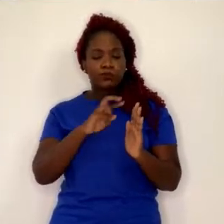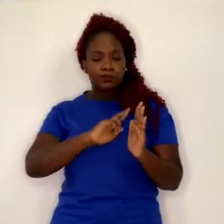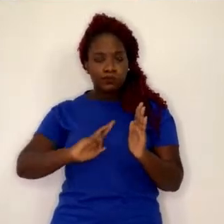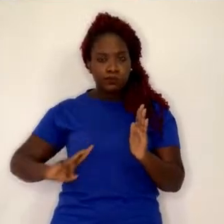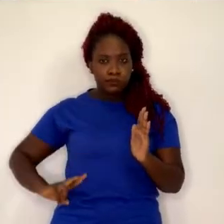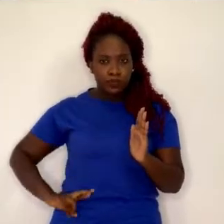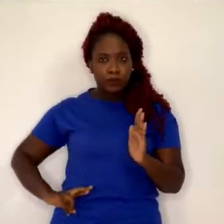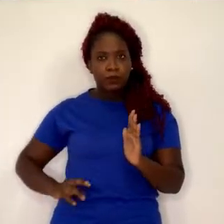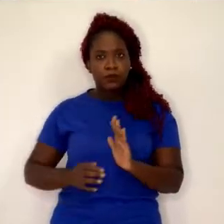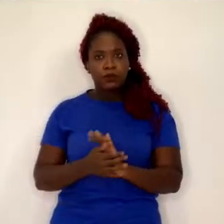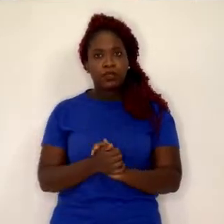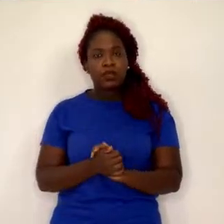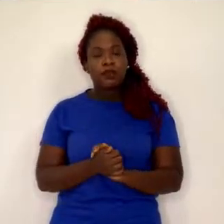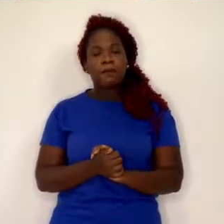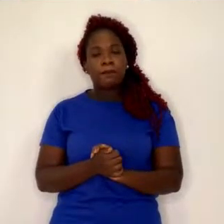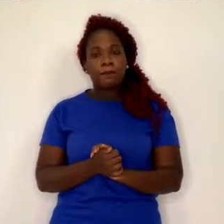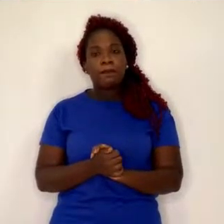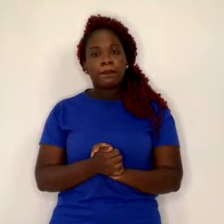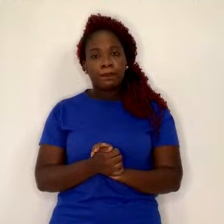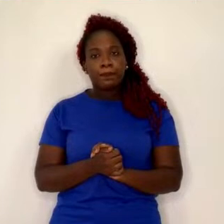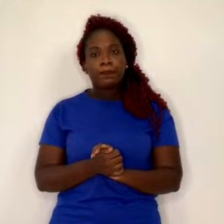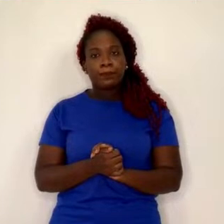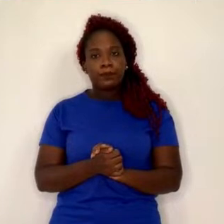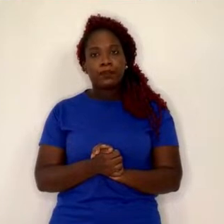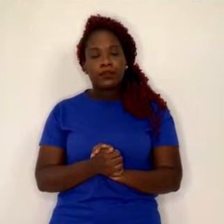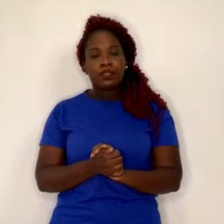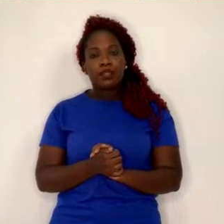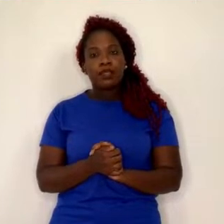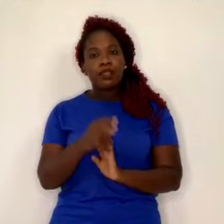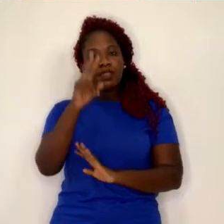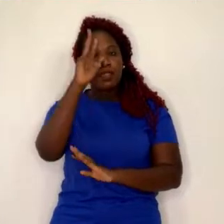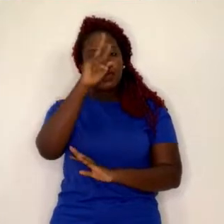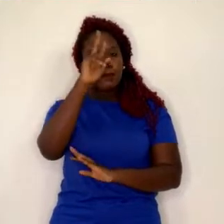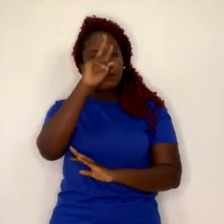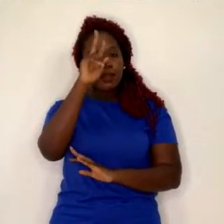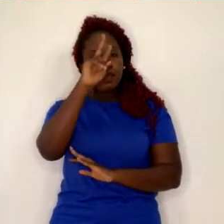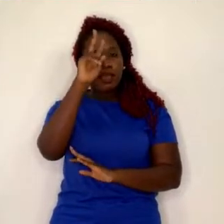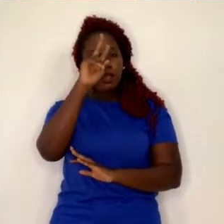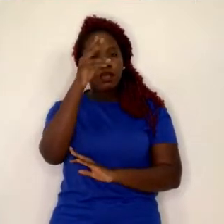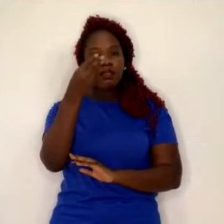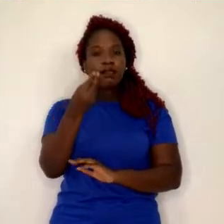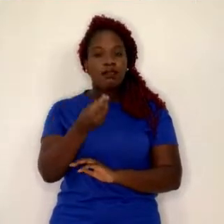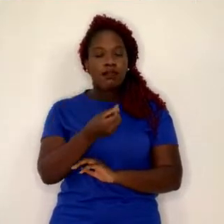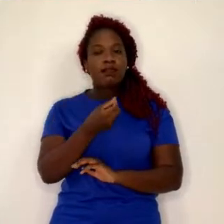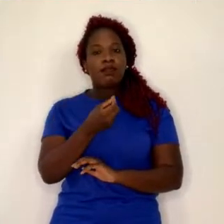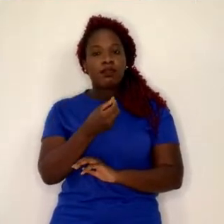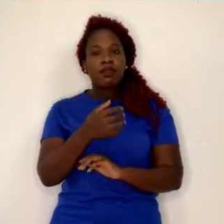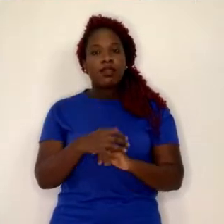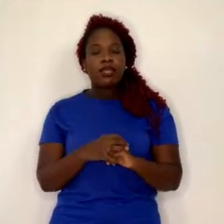particularly in this last period of the Brazil and education, I would like to remind you